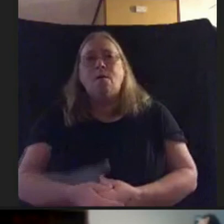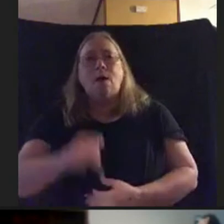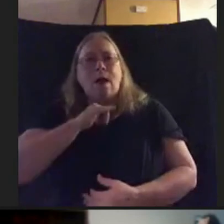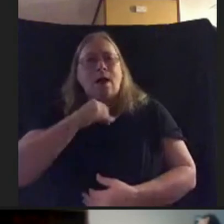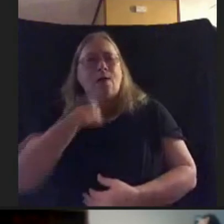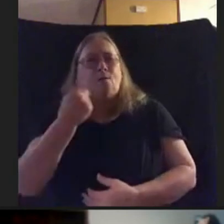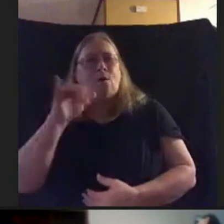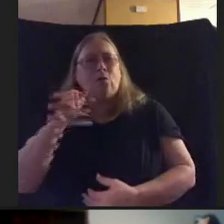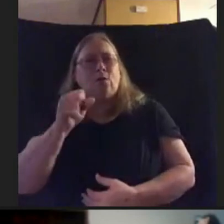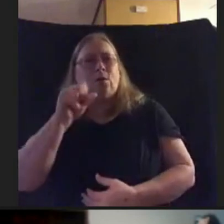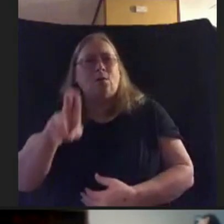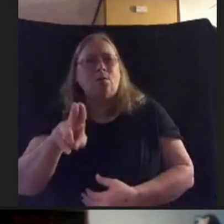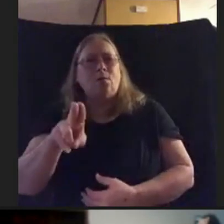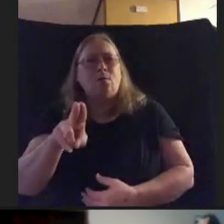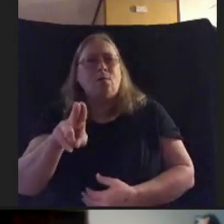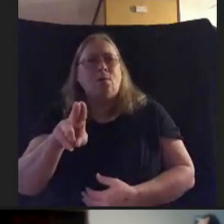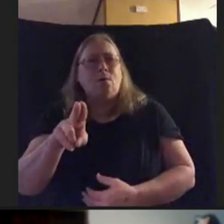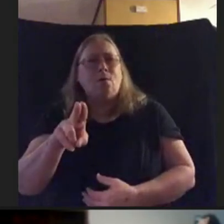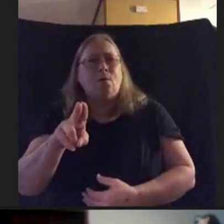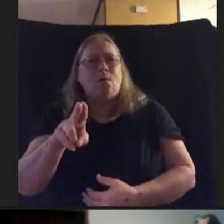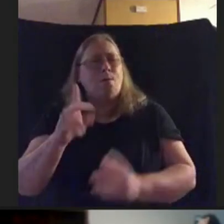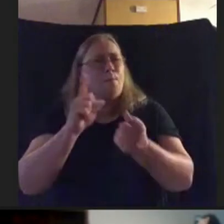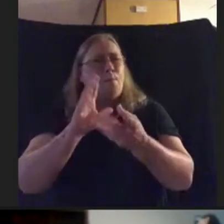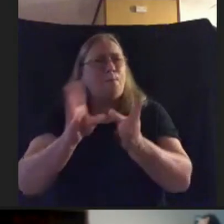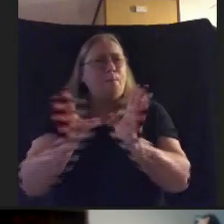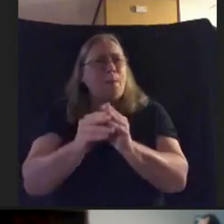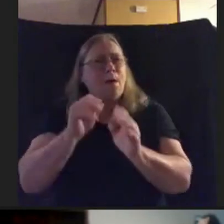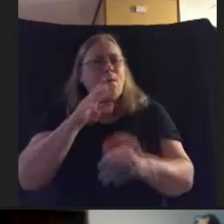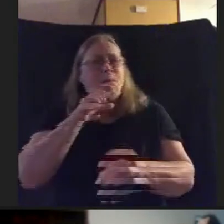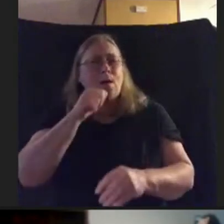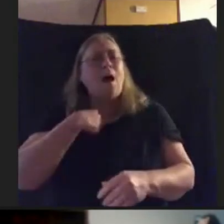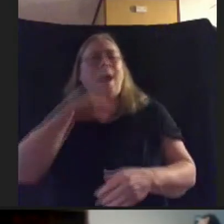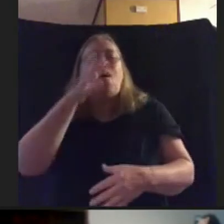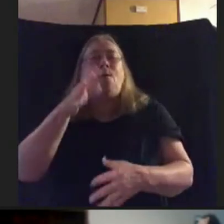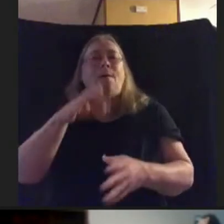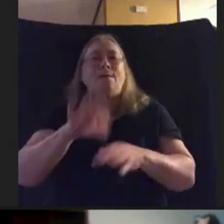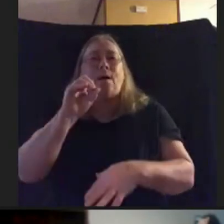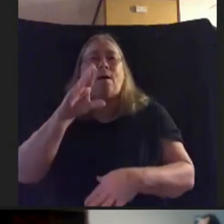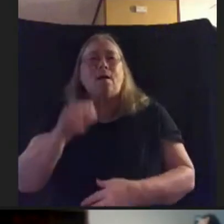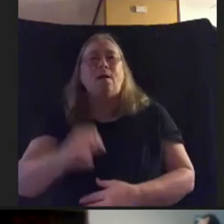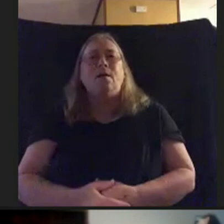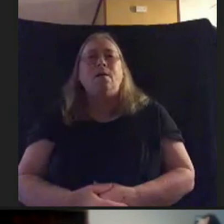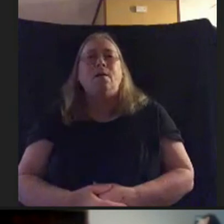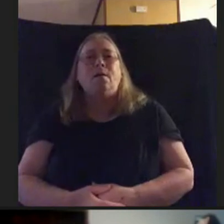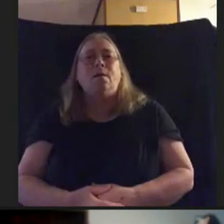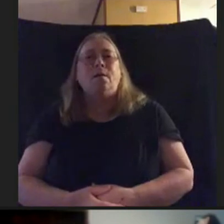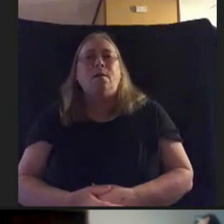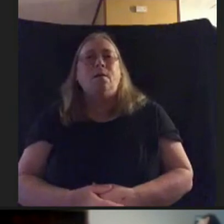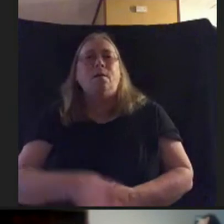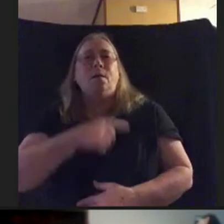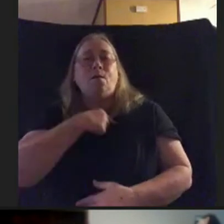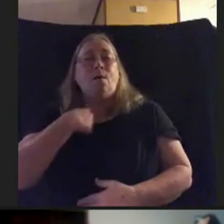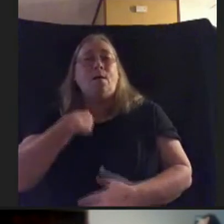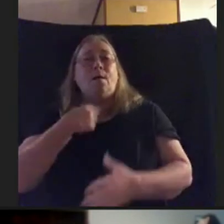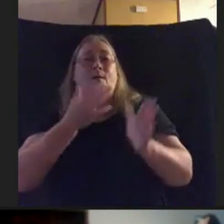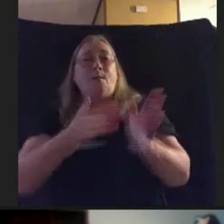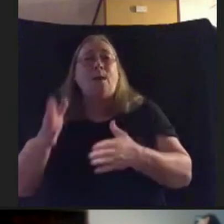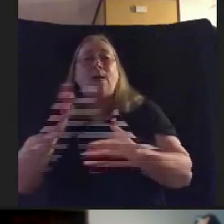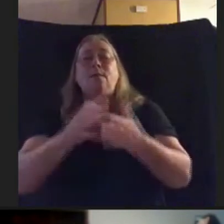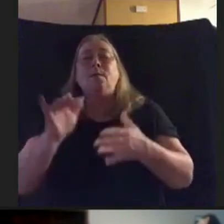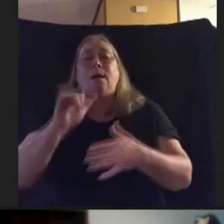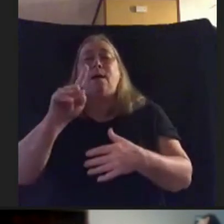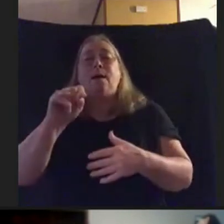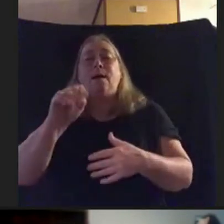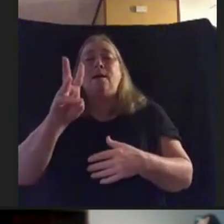too. I'm not sure if it's a public meeting or not, but if it is, I'll share that. And we plan, do we not, to do some town halls in various